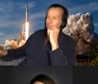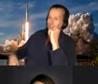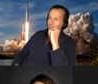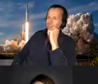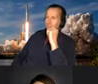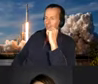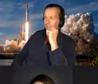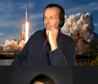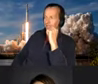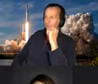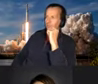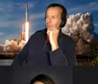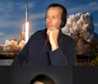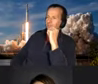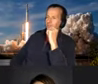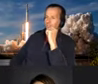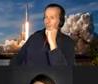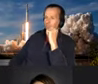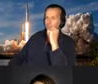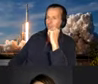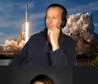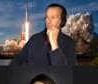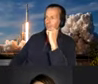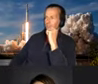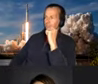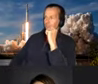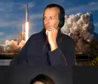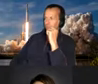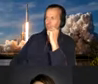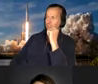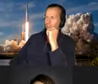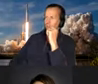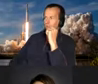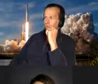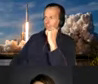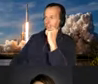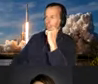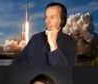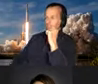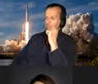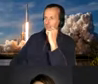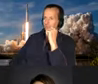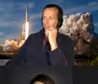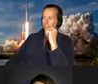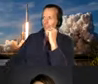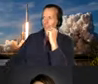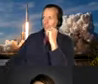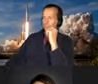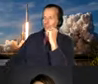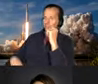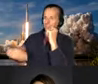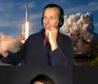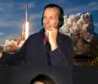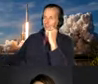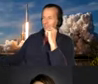and people have actually done this, like Kaiser Permanente, for example, or some other large hospital systems will occasionally do very large studies like